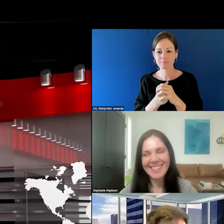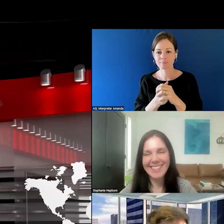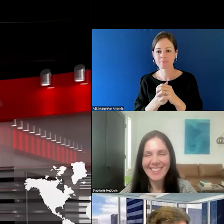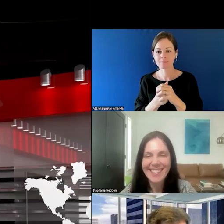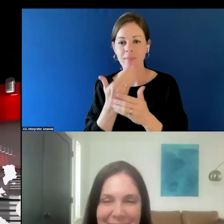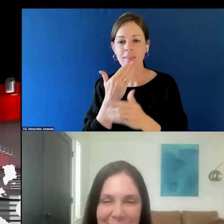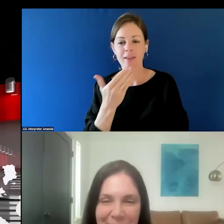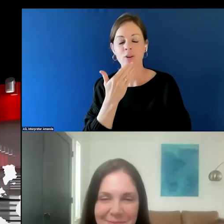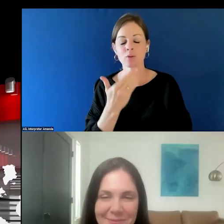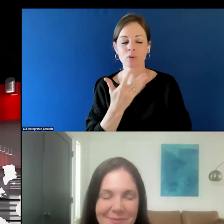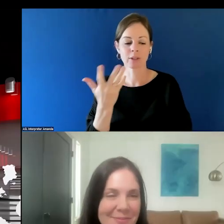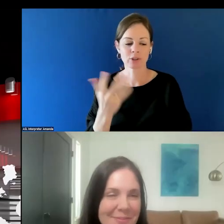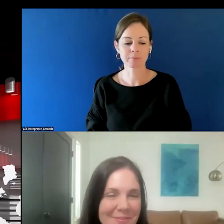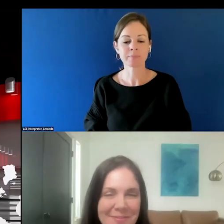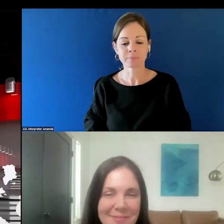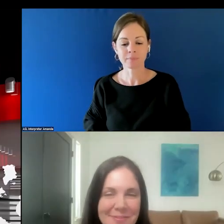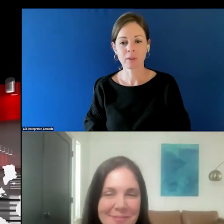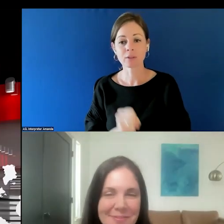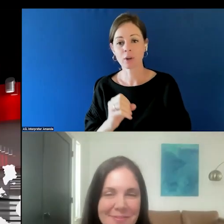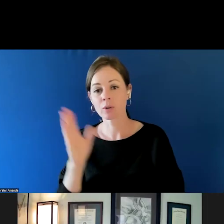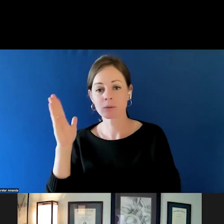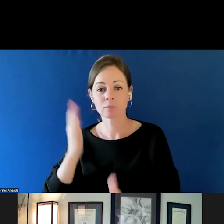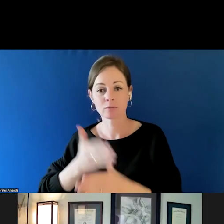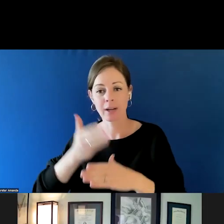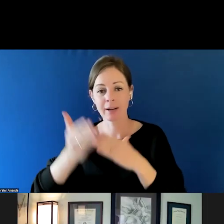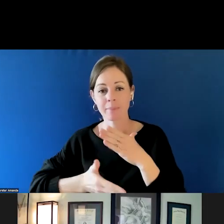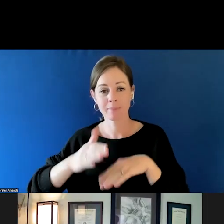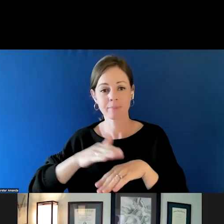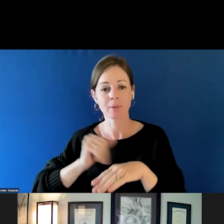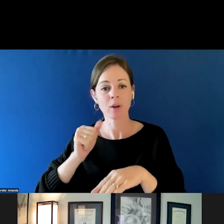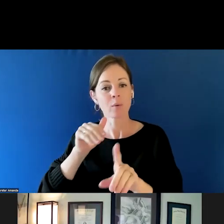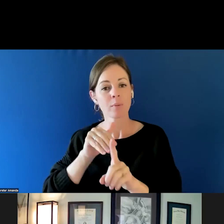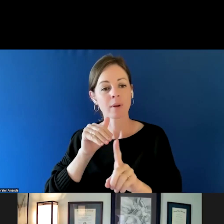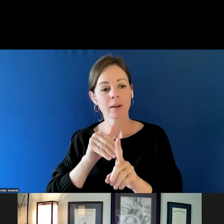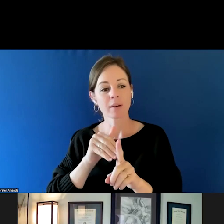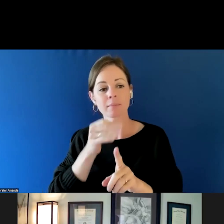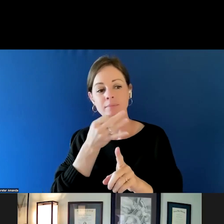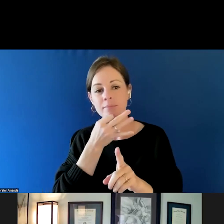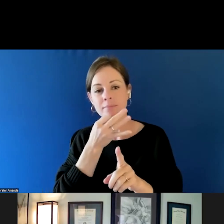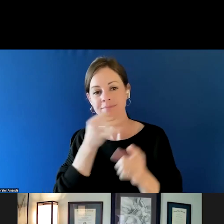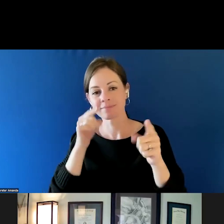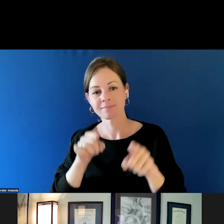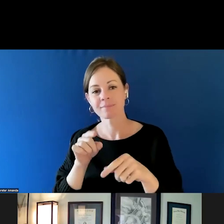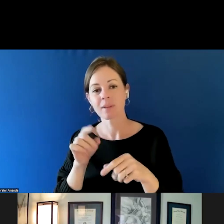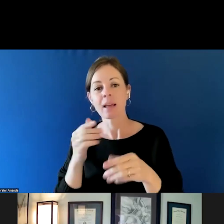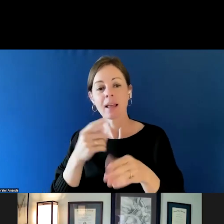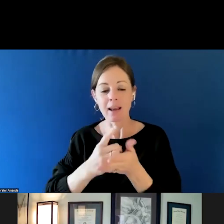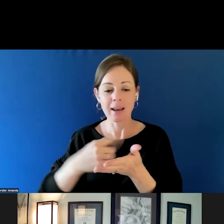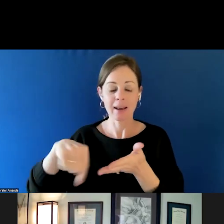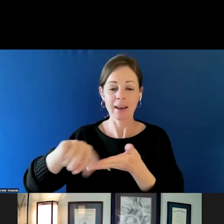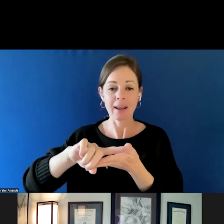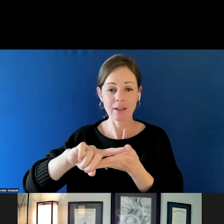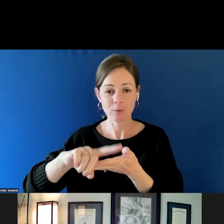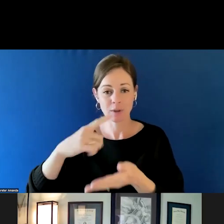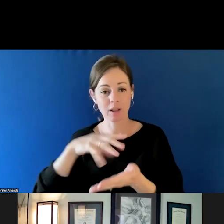Thank you both. As we wrap up today's call, just a reminder of what's coming up for the Crisis Jam. Join us next week as we